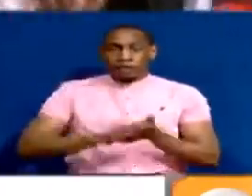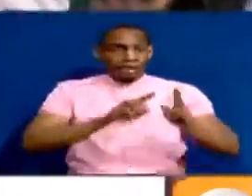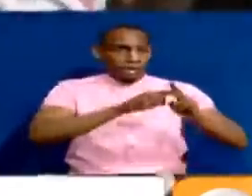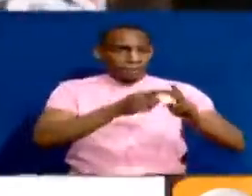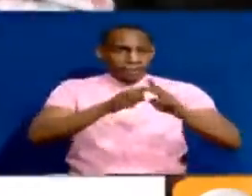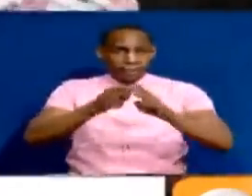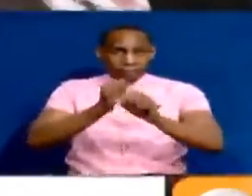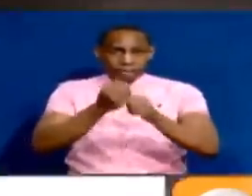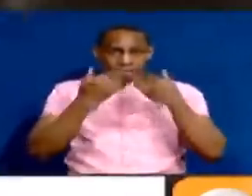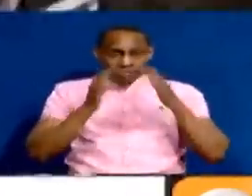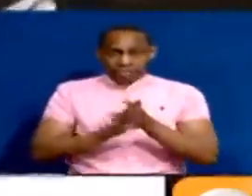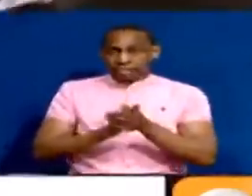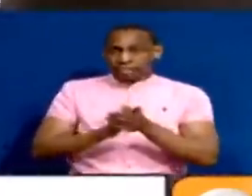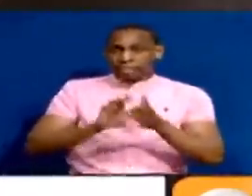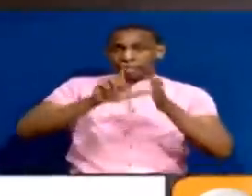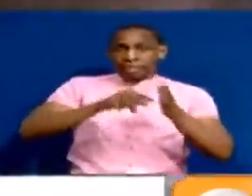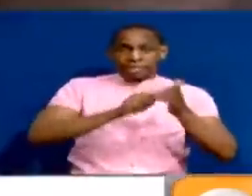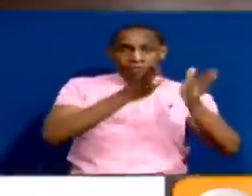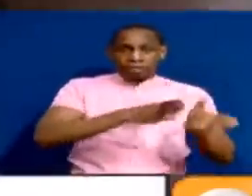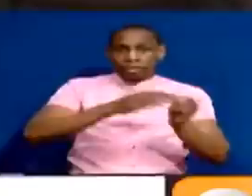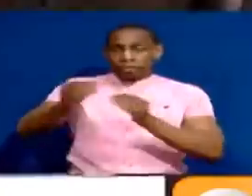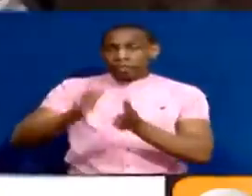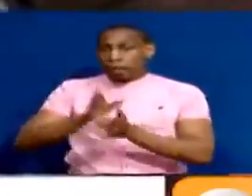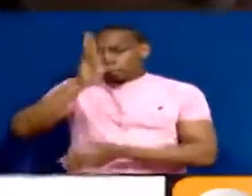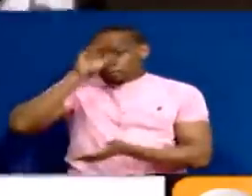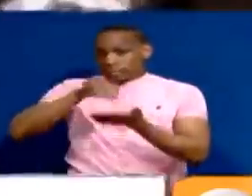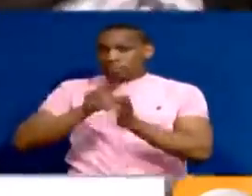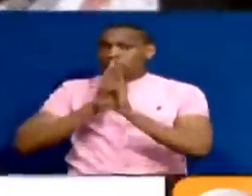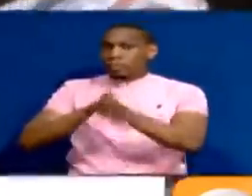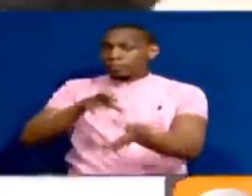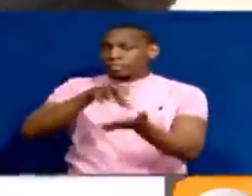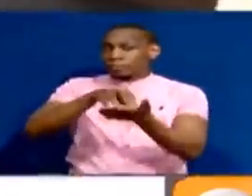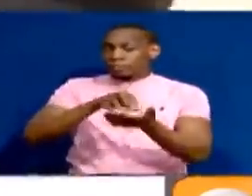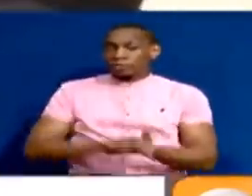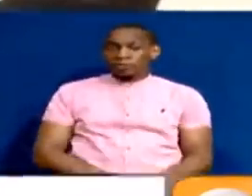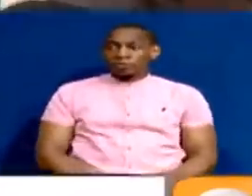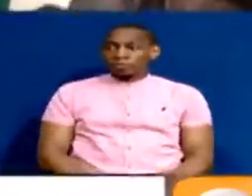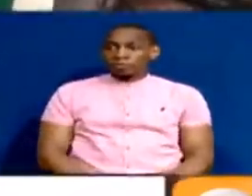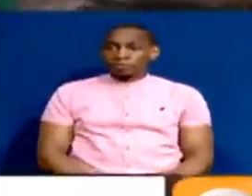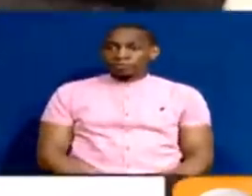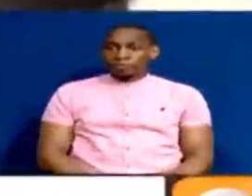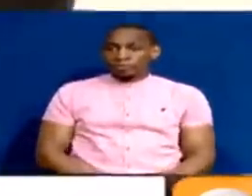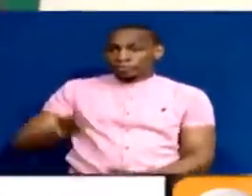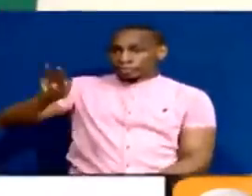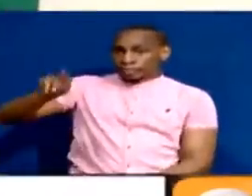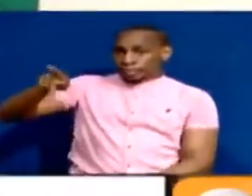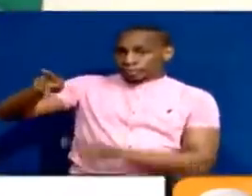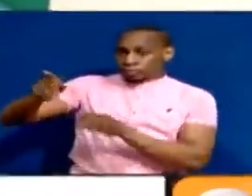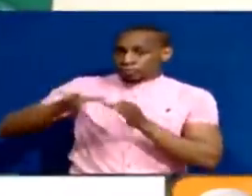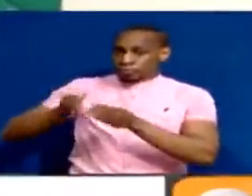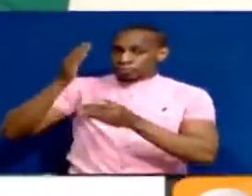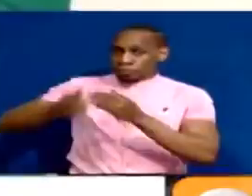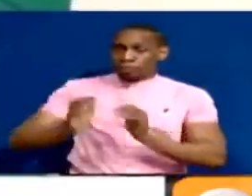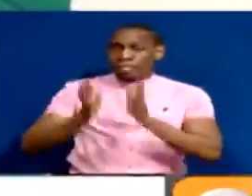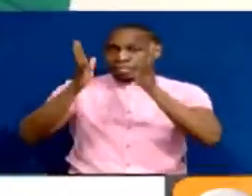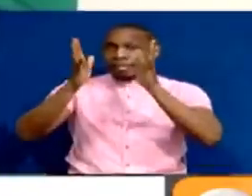the renovations. Afterwards, Masinde went to the Kimilili police to report the incident. The MP was forced to cut